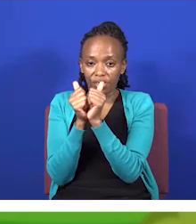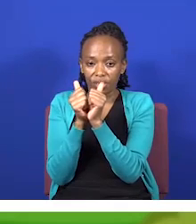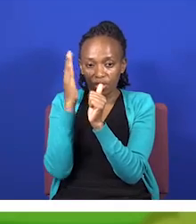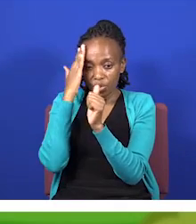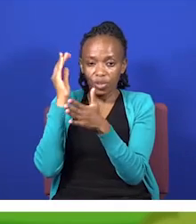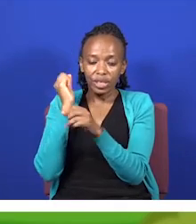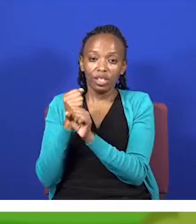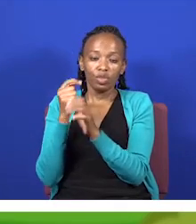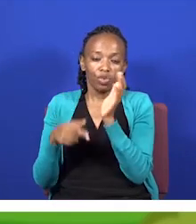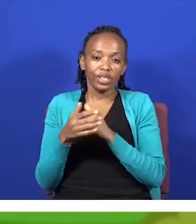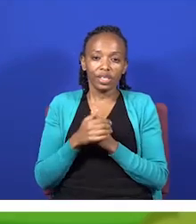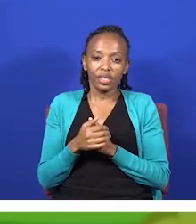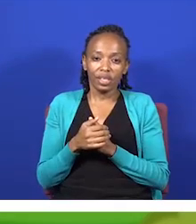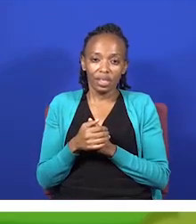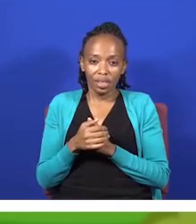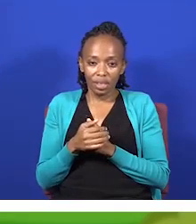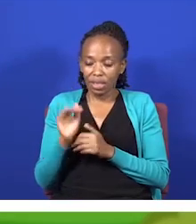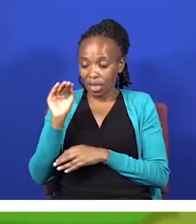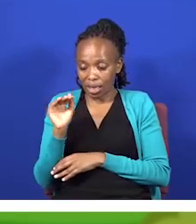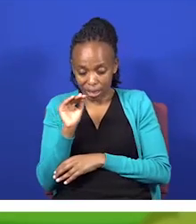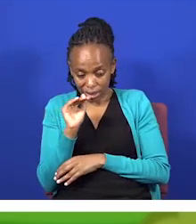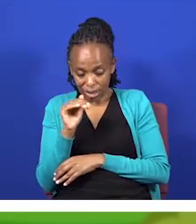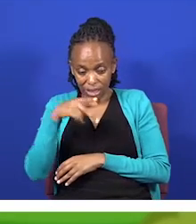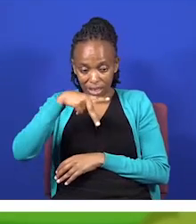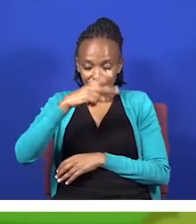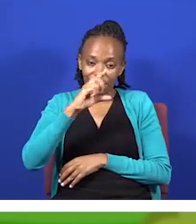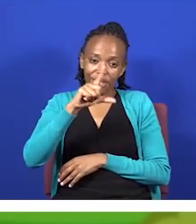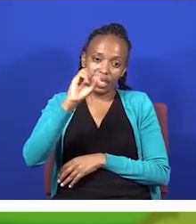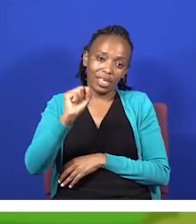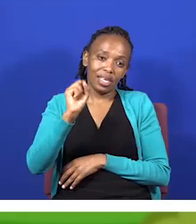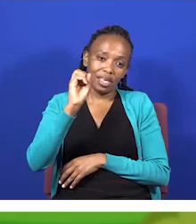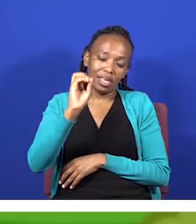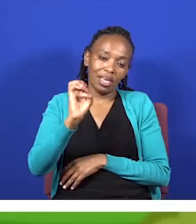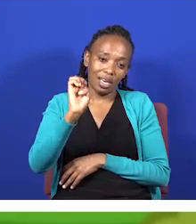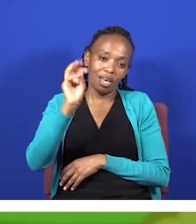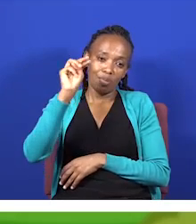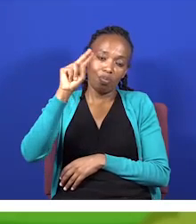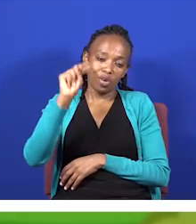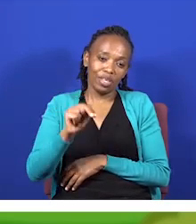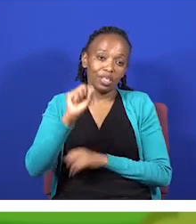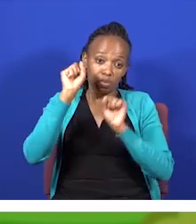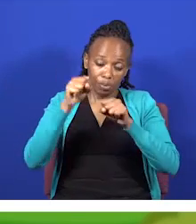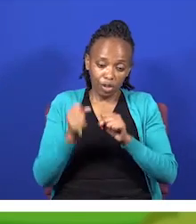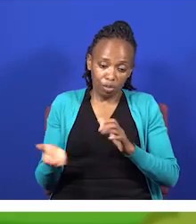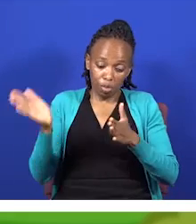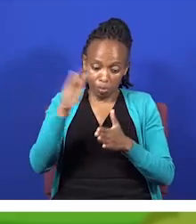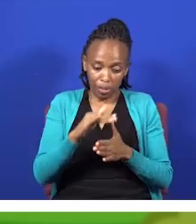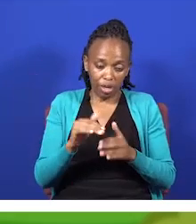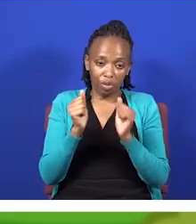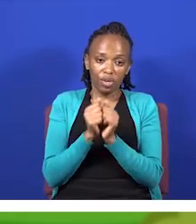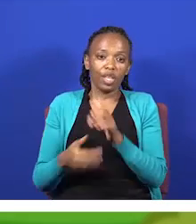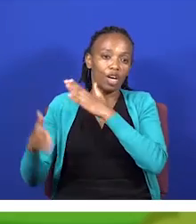what he did? He asked Philemon that they should get back together with his